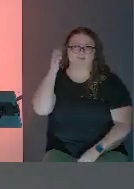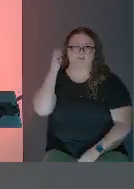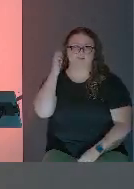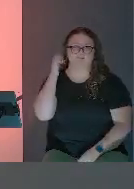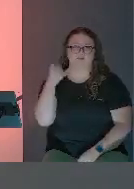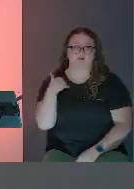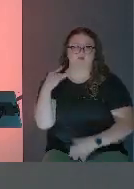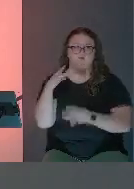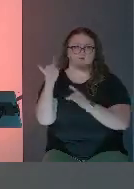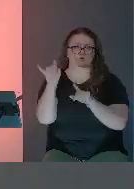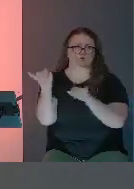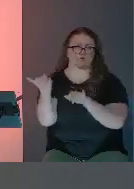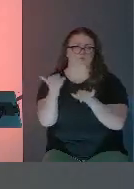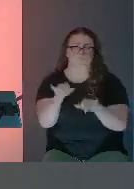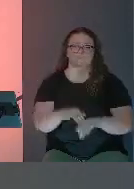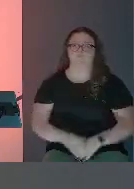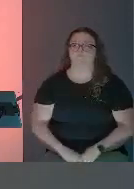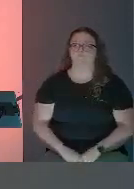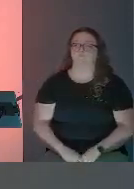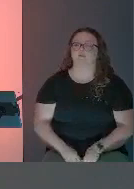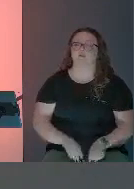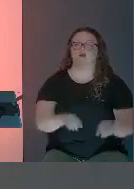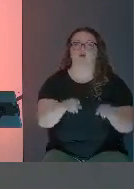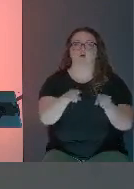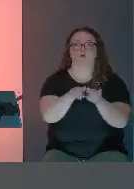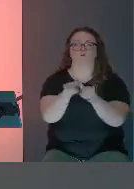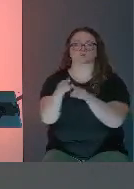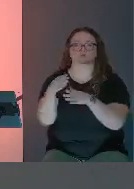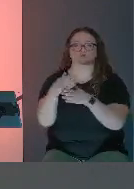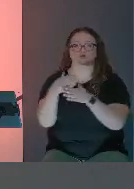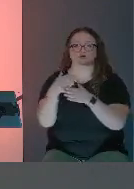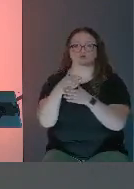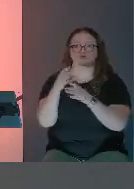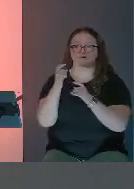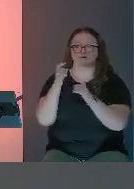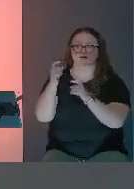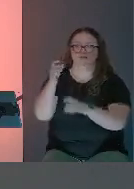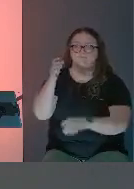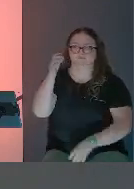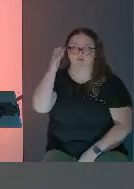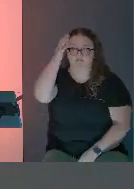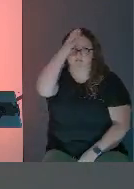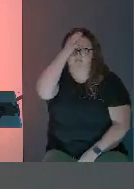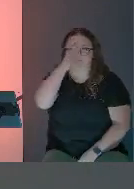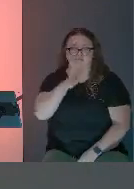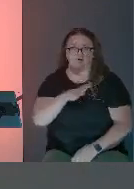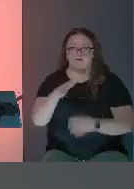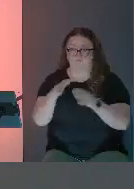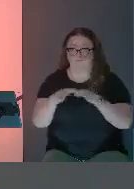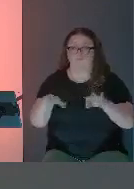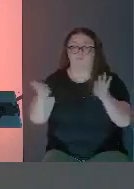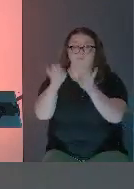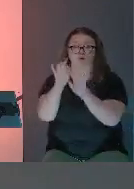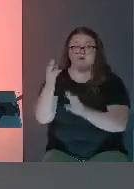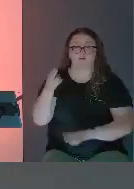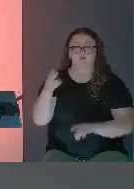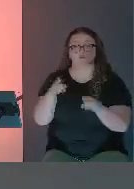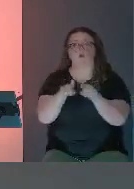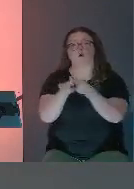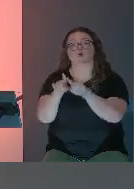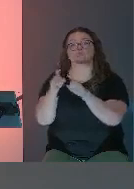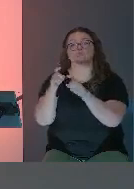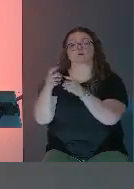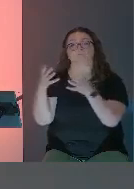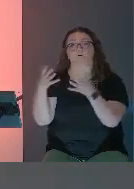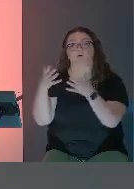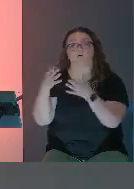I also share the fact that not only does he give this man an important, significant history, but he also gives him